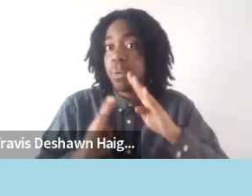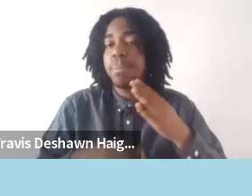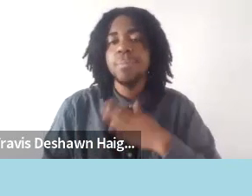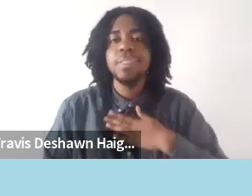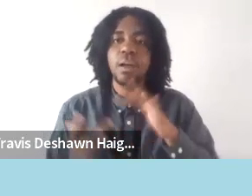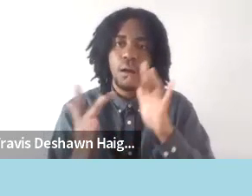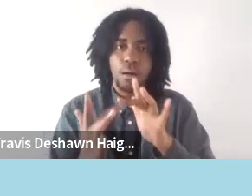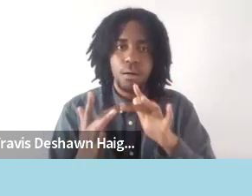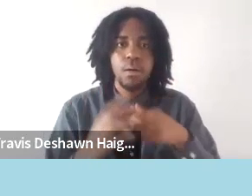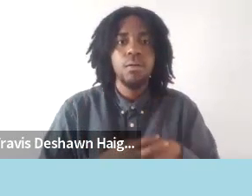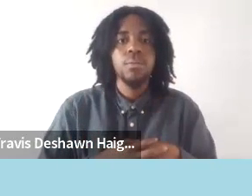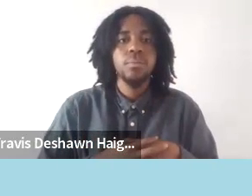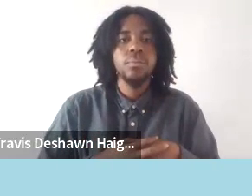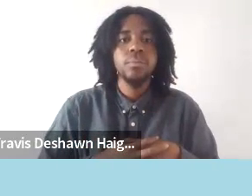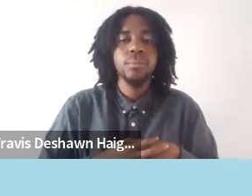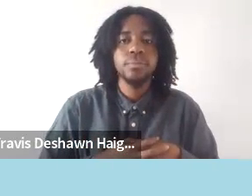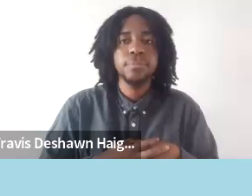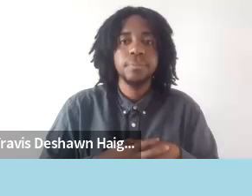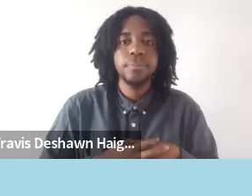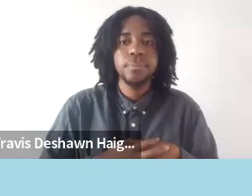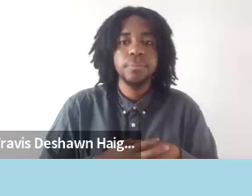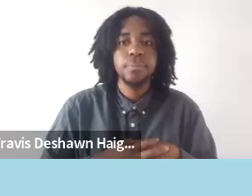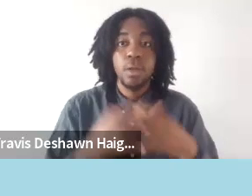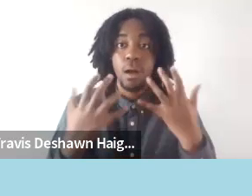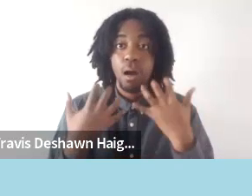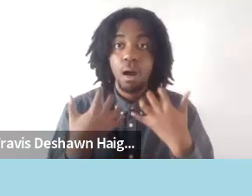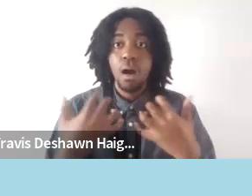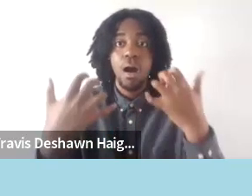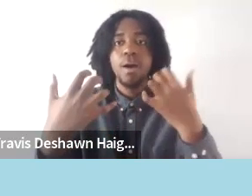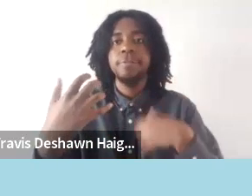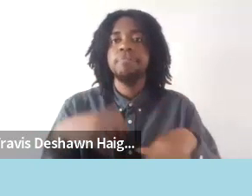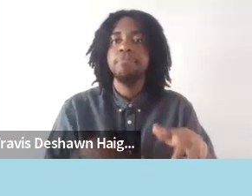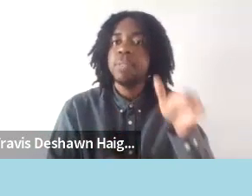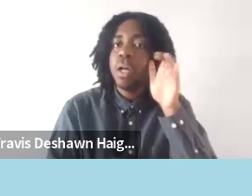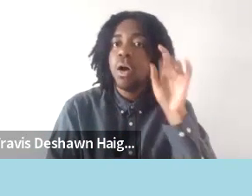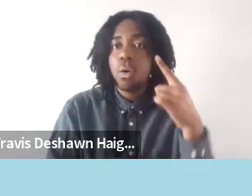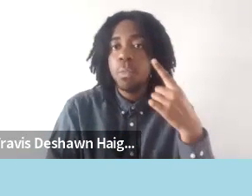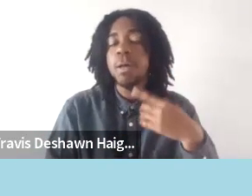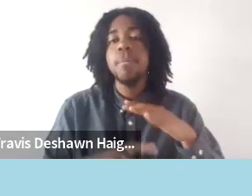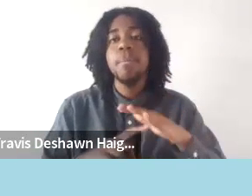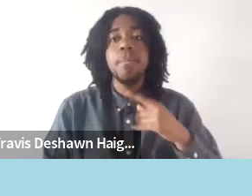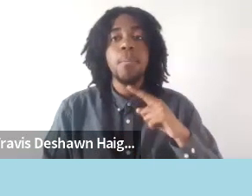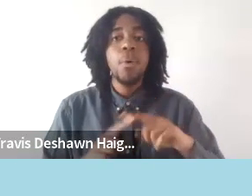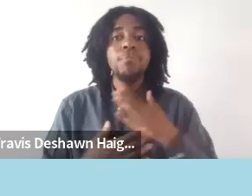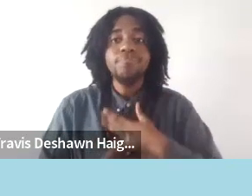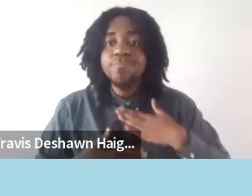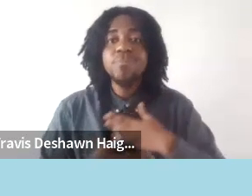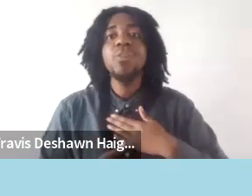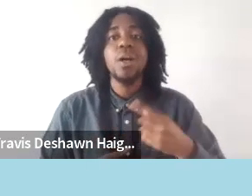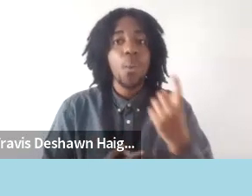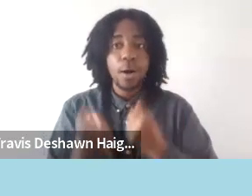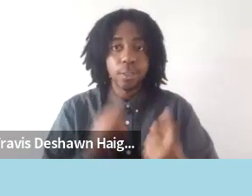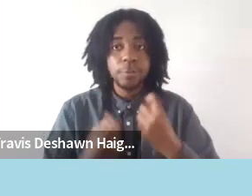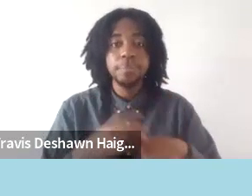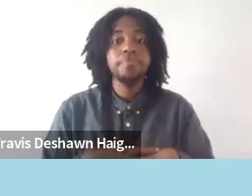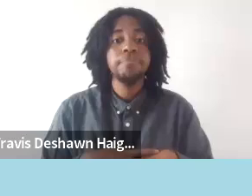webinars@booklistonline.com. The audience is in listen-only mode, but we welcome any questions you may have. On the bottom of your screen is a toolbar